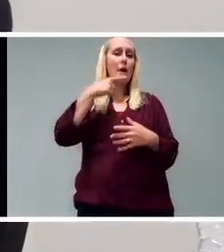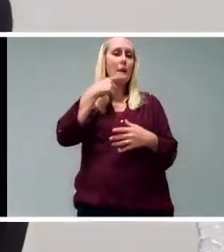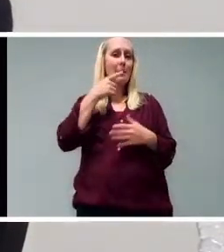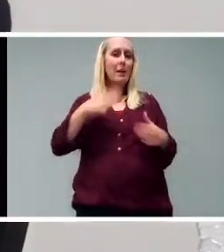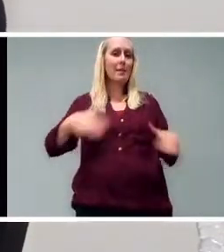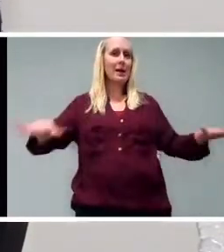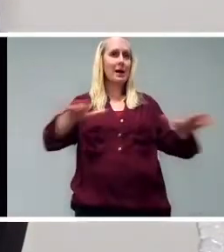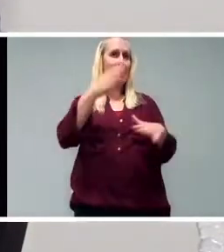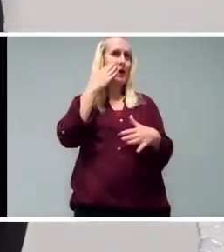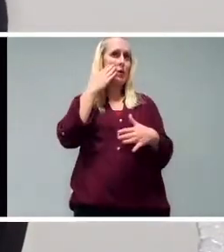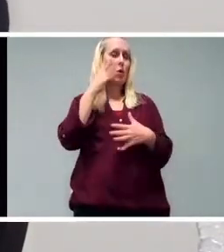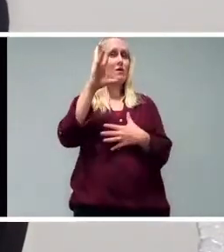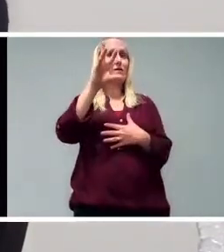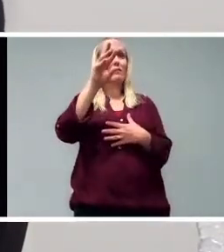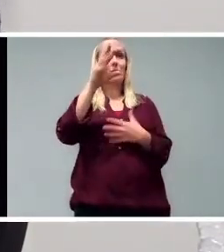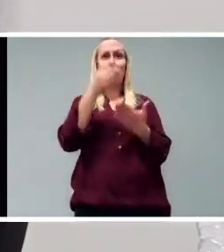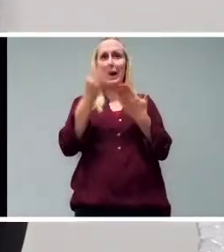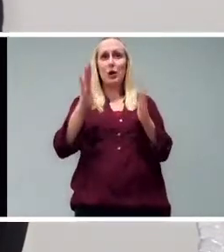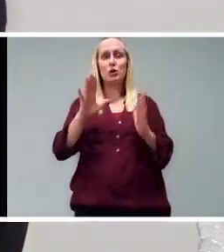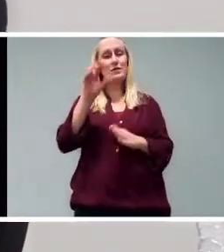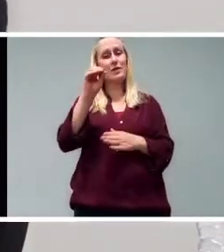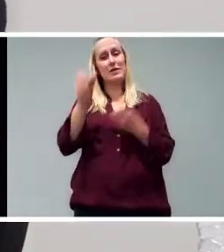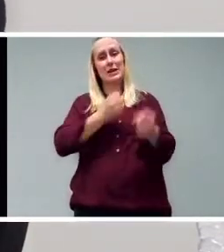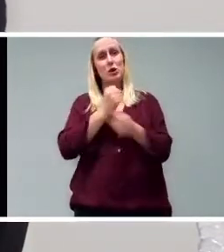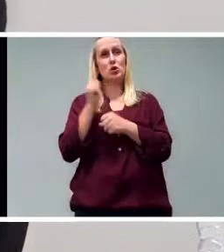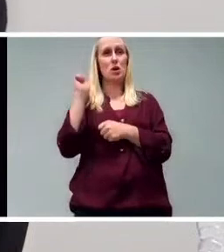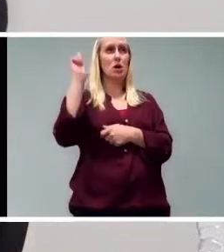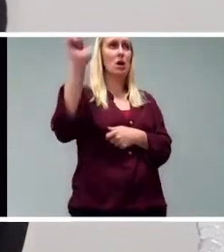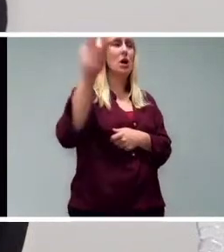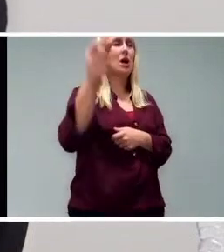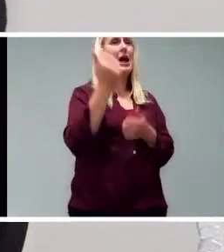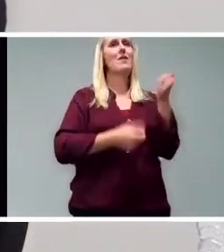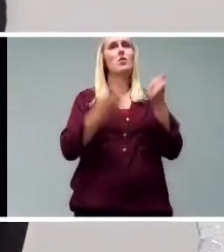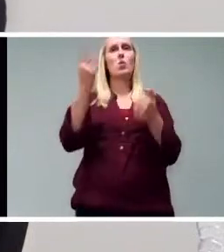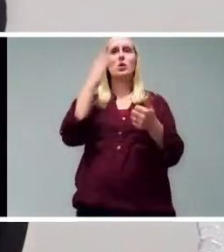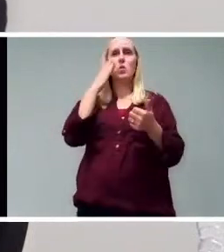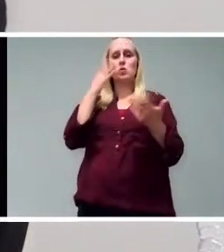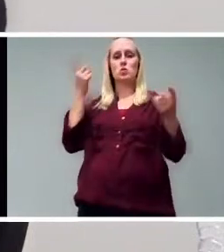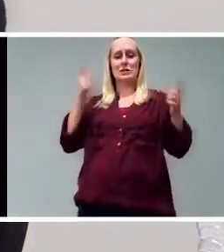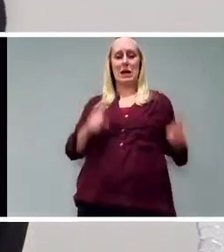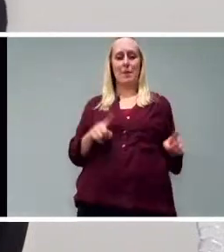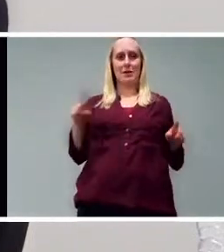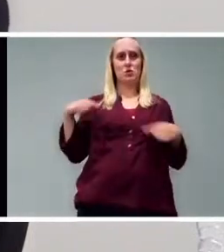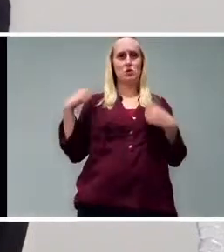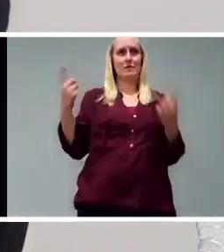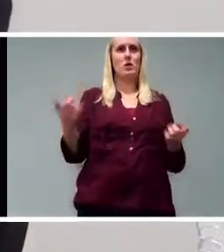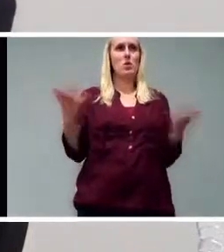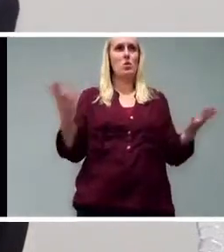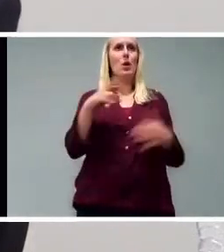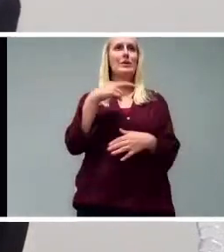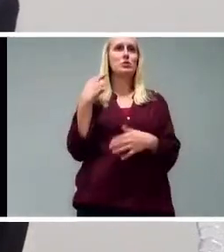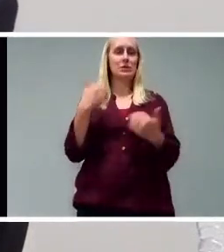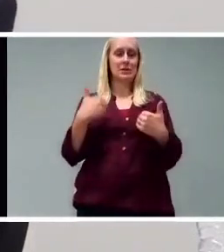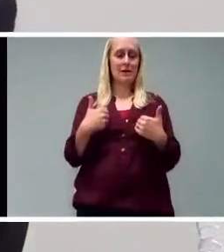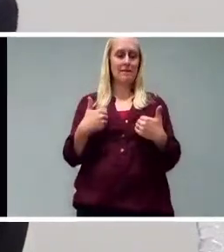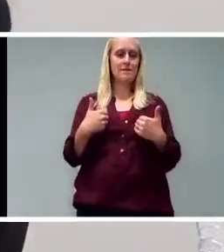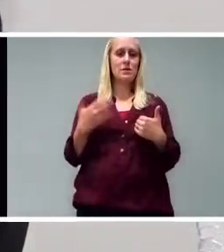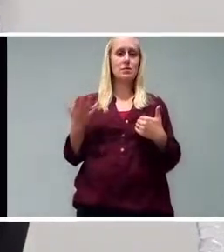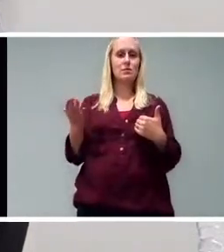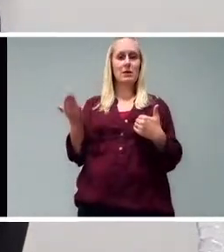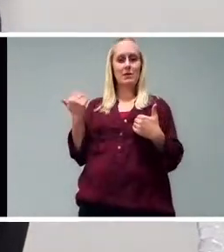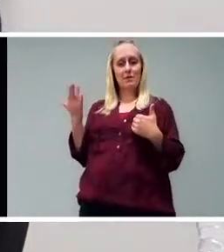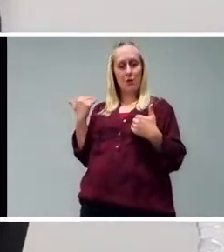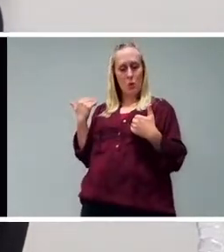50 years from now, everyone knows what has happened on the property and what the restrictions are. Because the way it used to work, as I understand